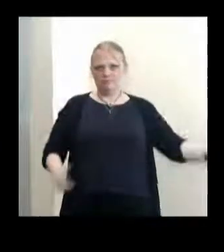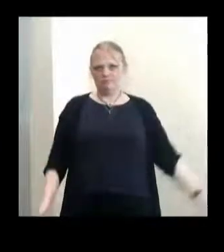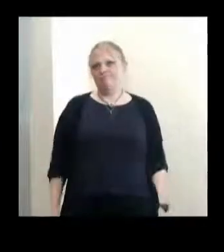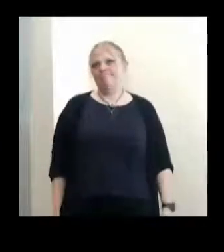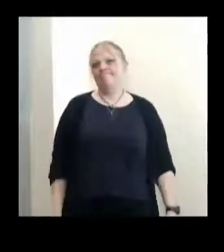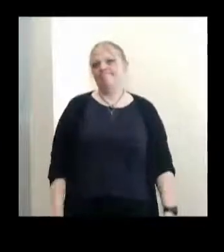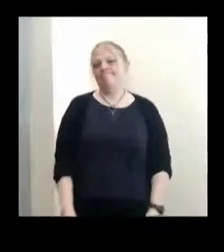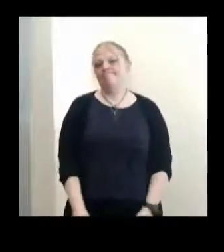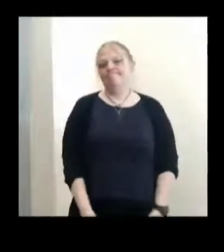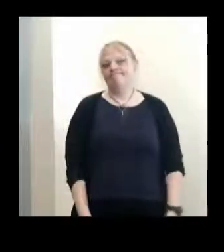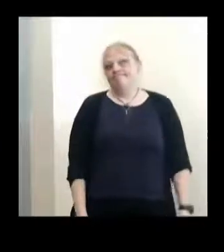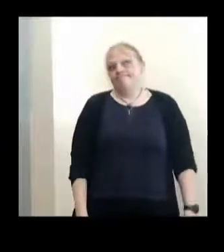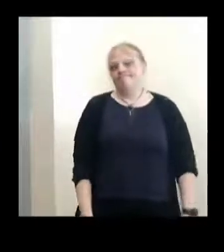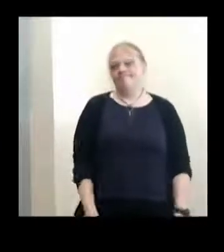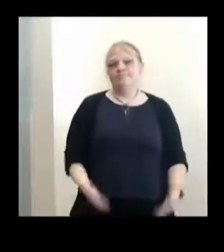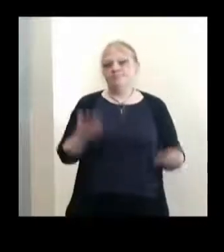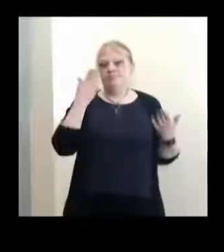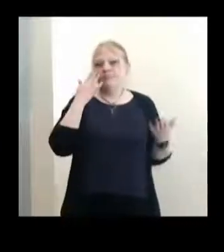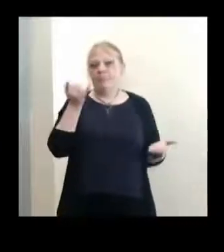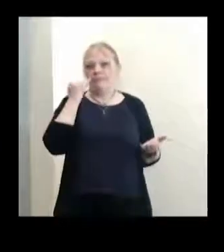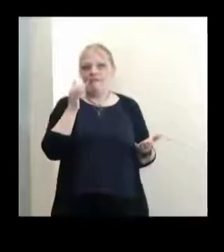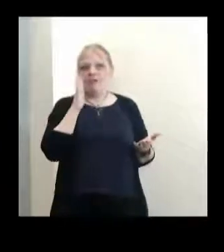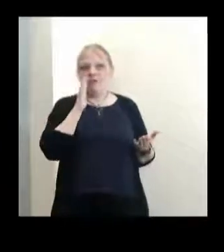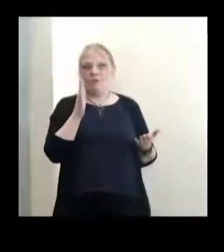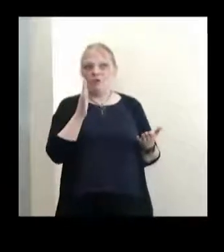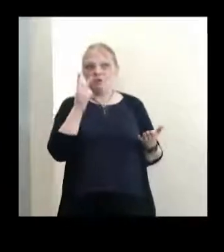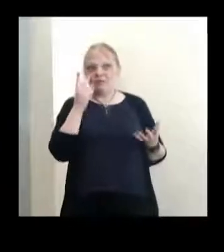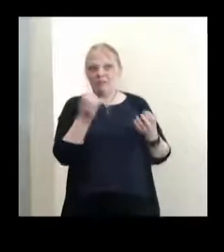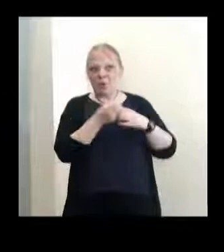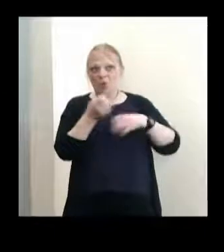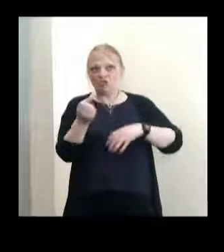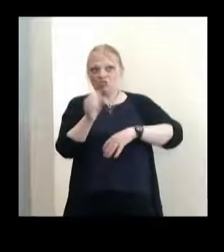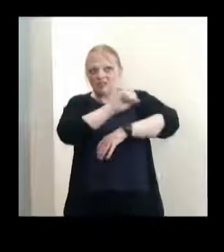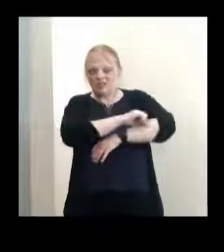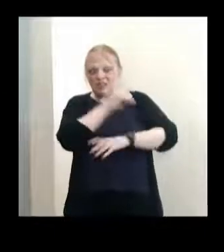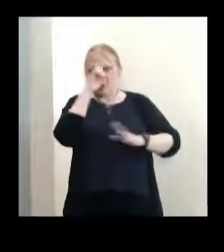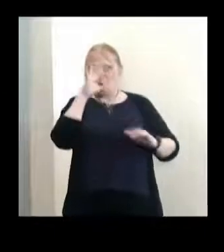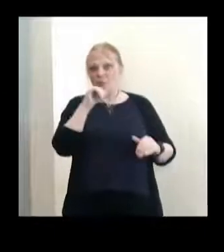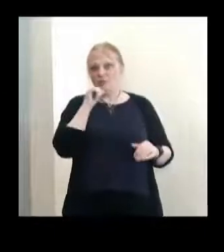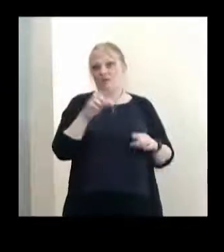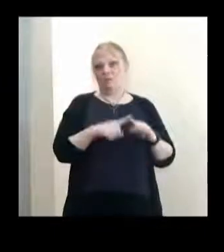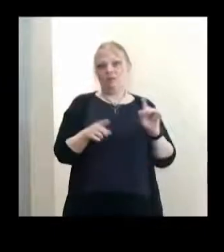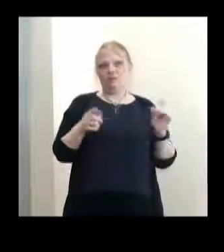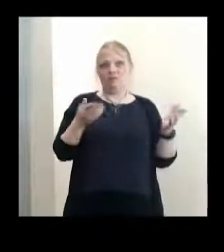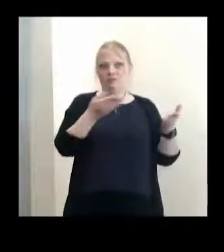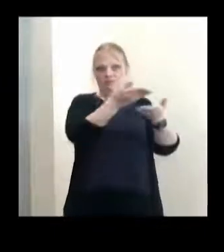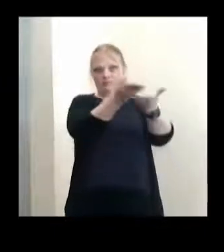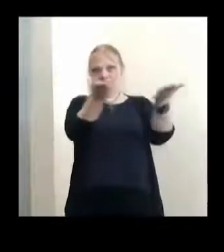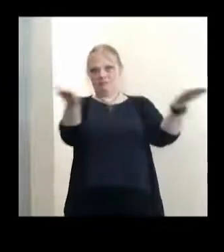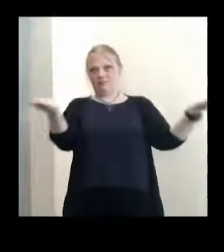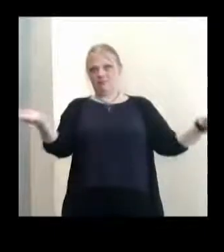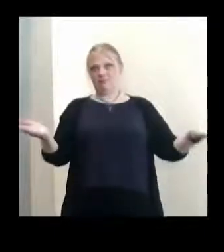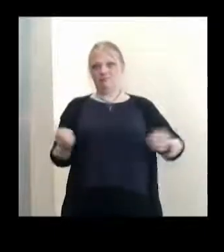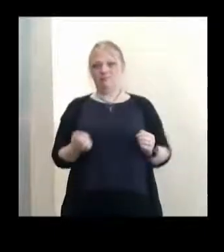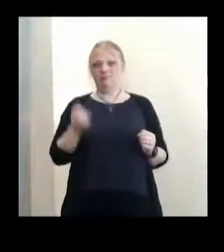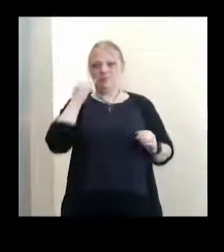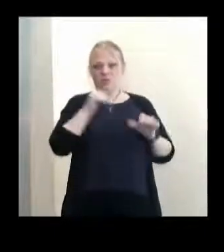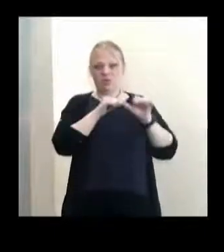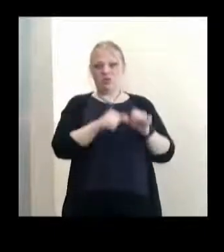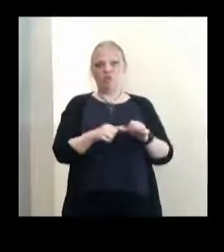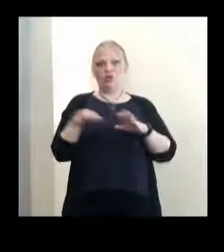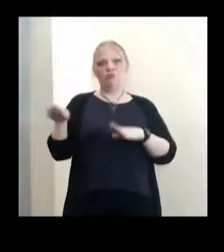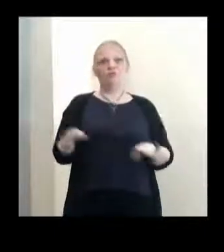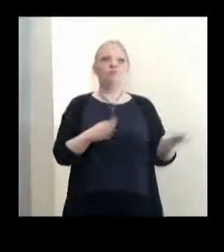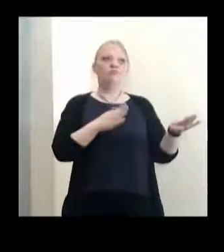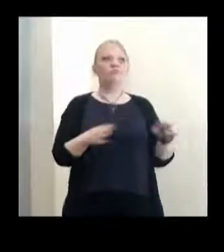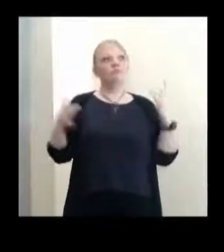I don't know if we're going to see a further shutdown or not. I would hope not. But it's in the people's hands. And if people are just continuing to act like this is over with and getting ill